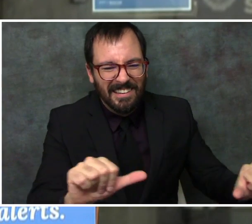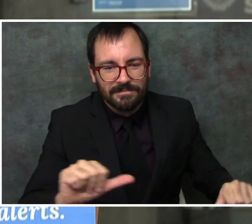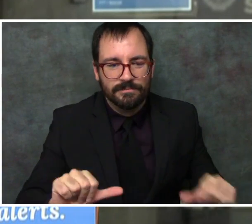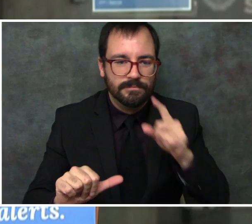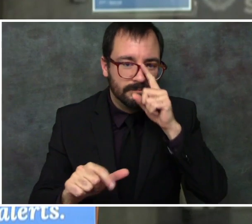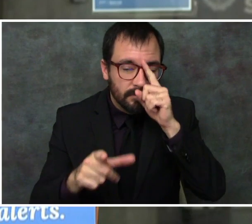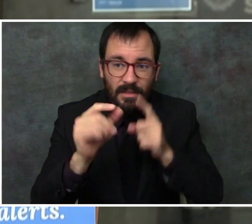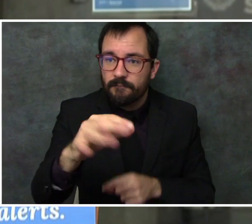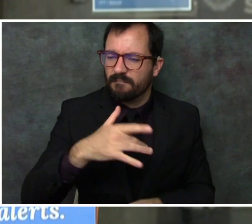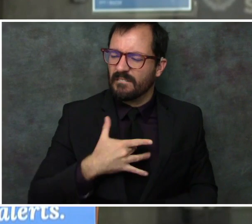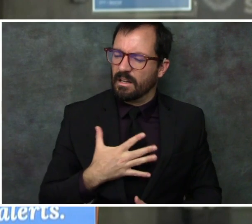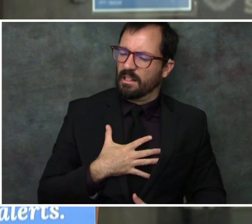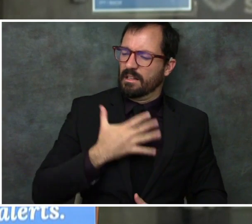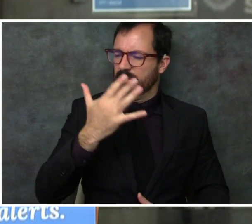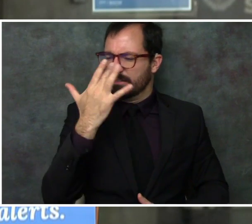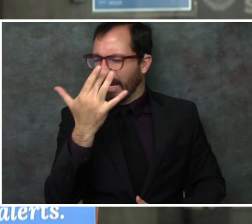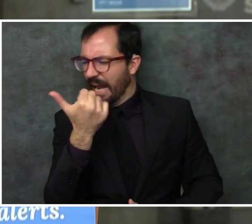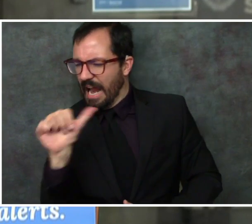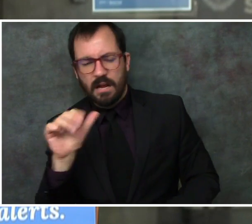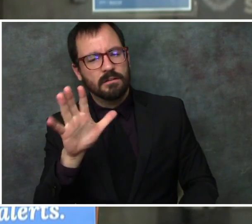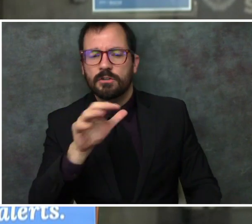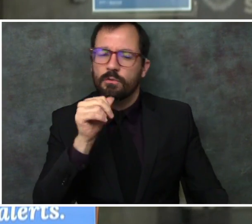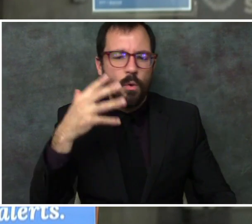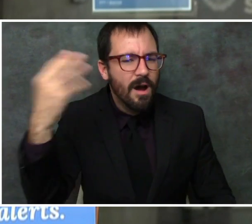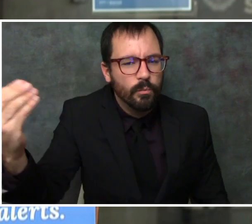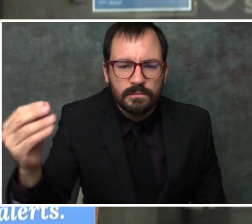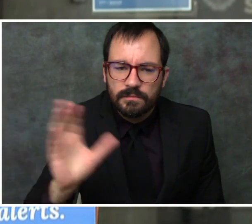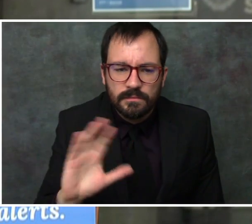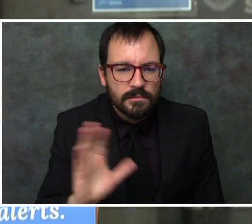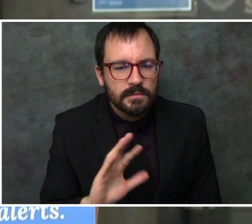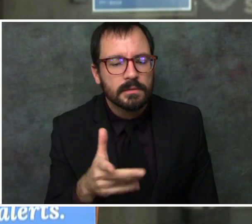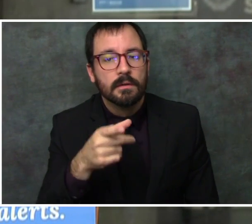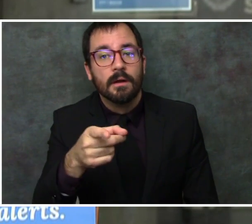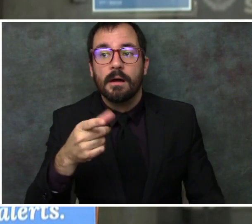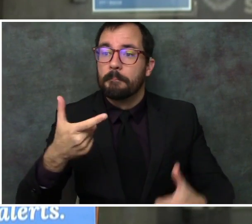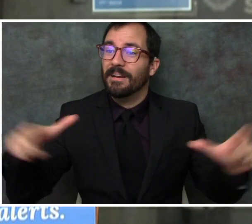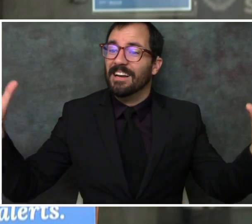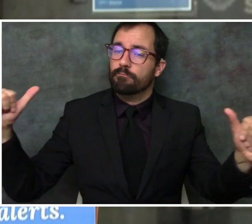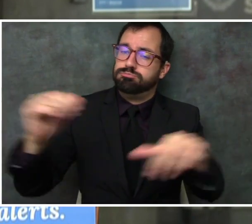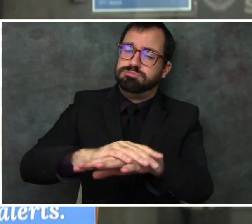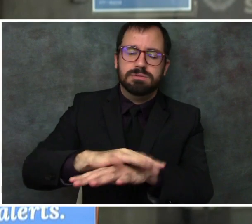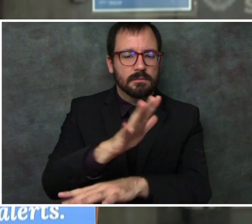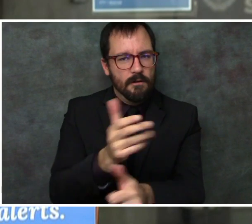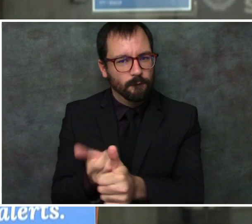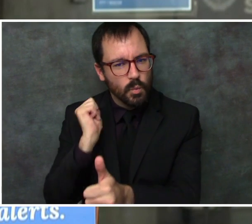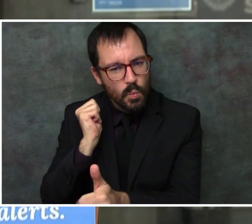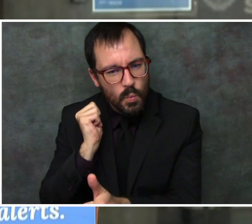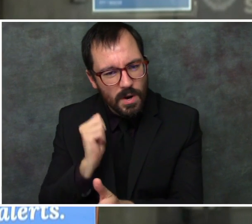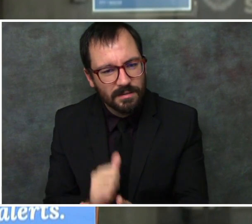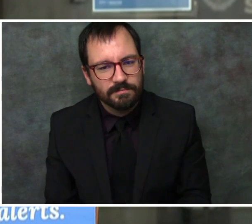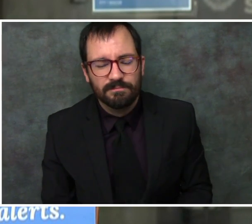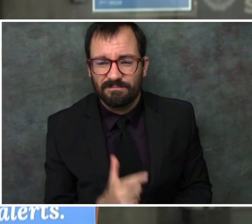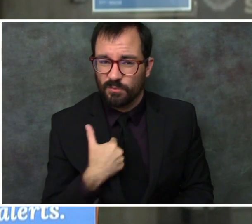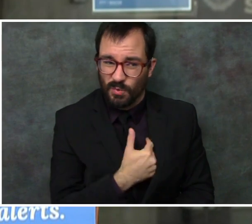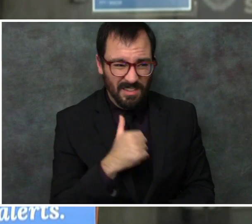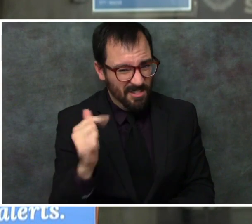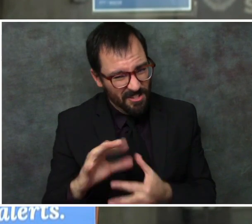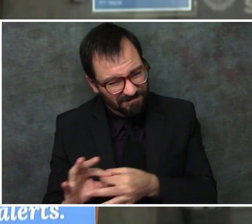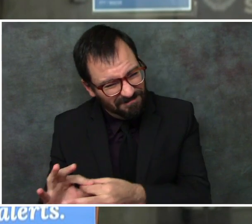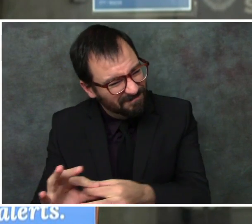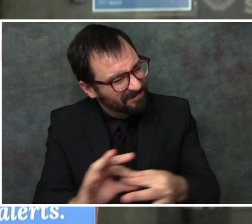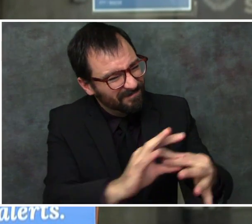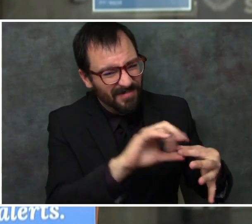avoid crowds and large social gatherings. We all have to do our part. Our children are depending on all of